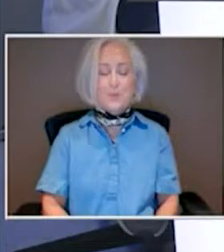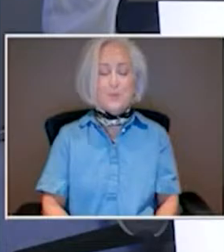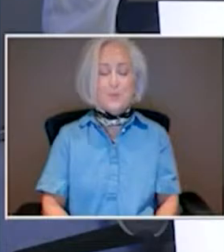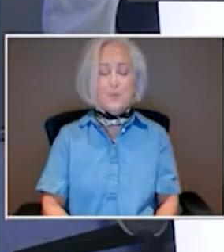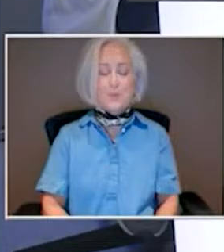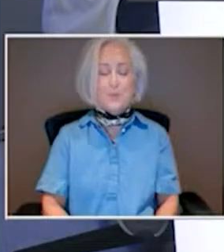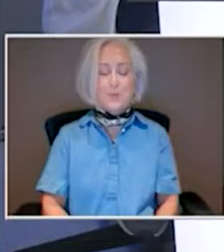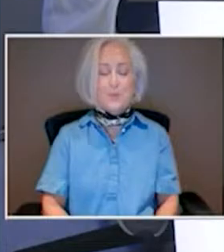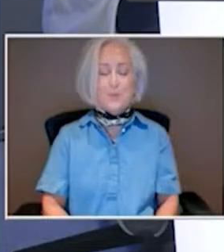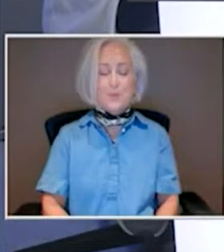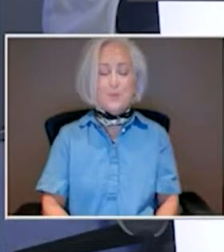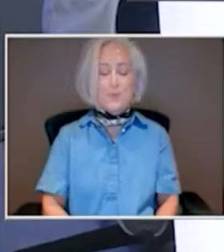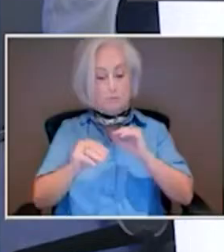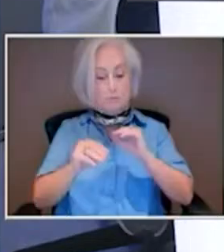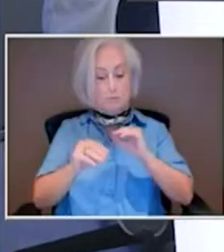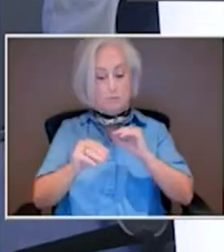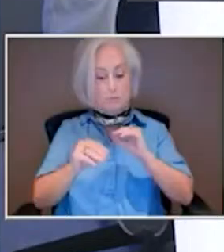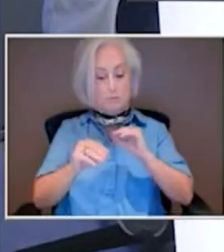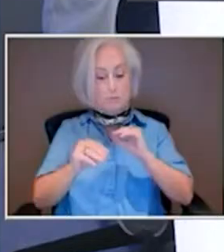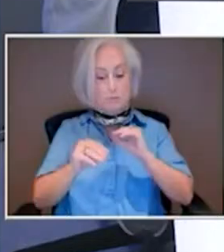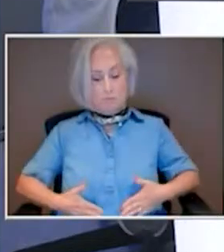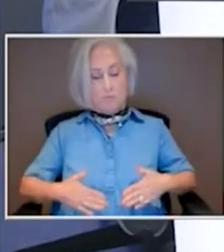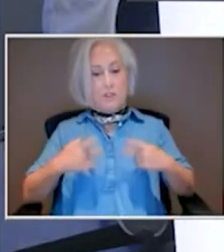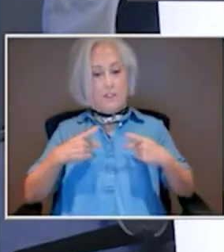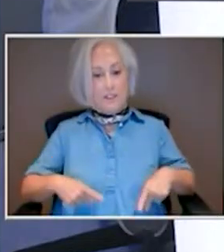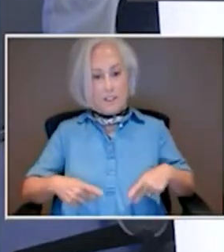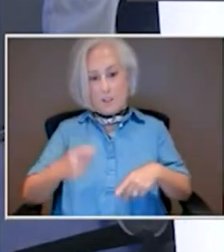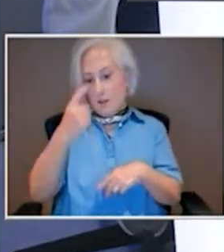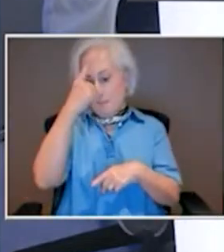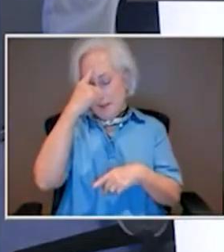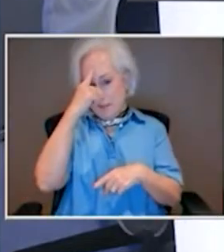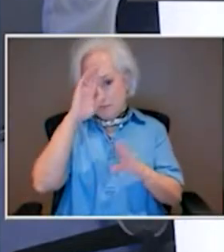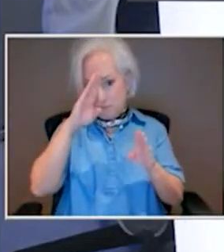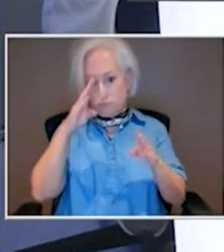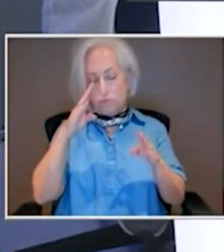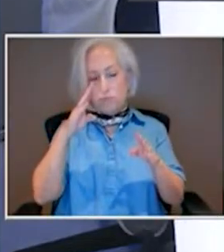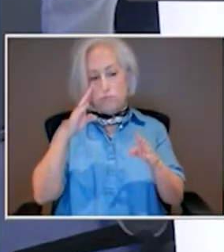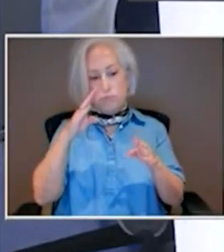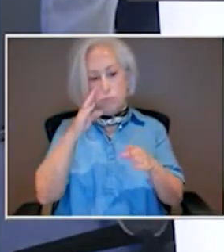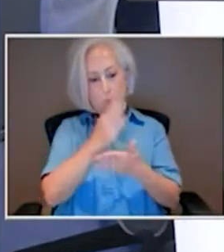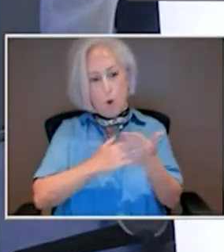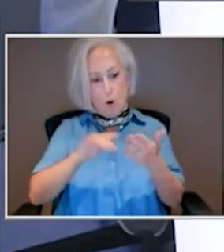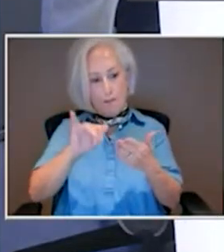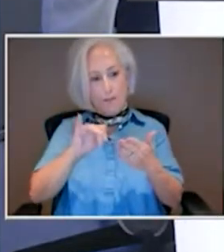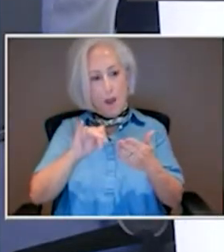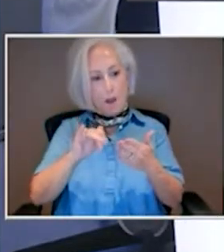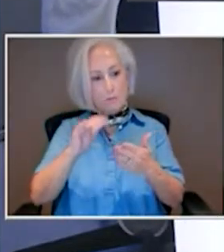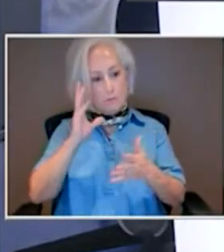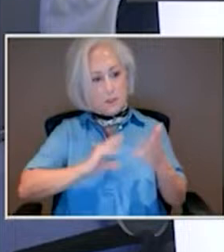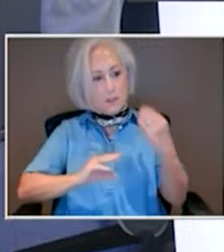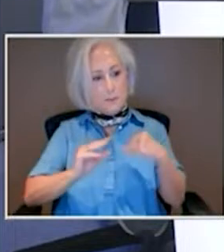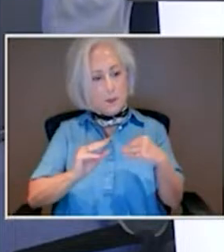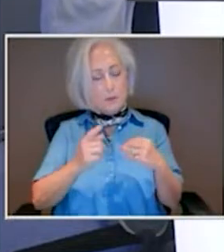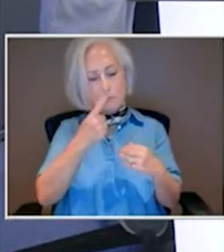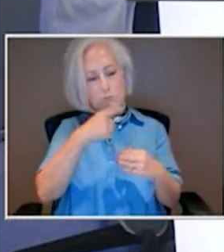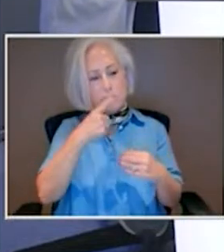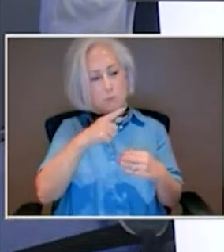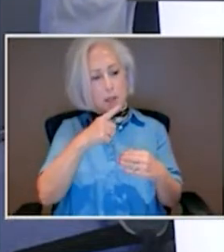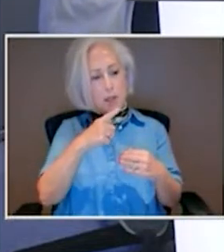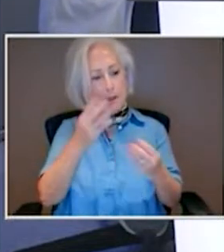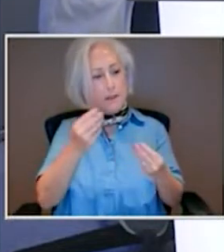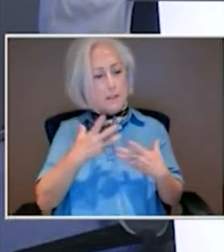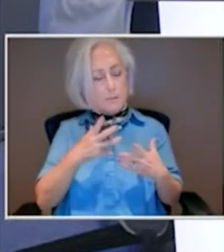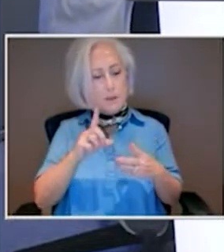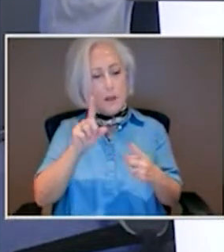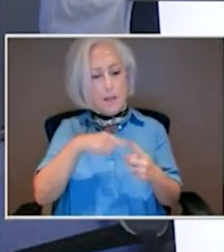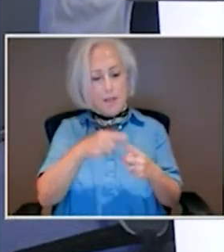mental aspect of their journey. Explain the process for reconstruction. Kind of when does that start, and those conversations with Dr.